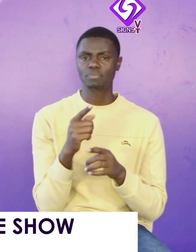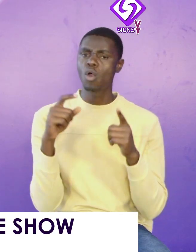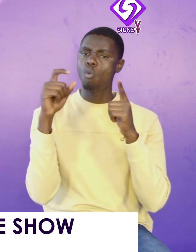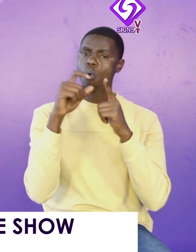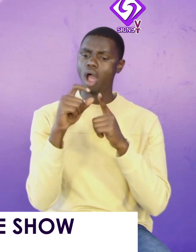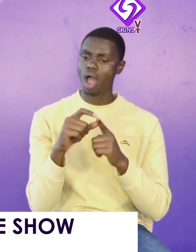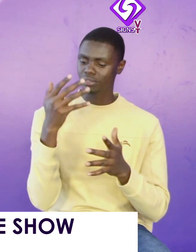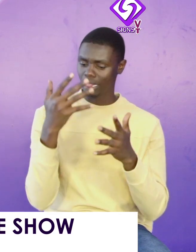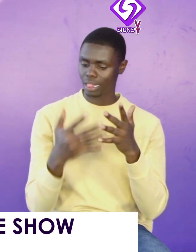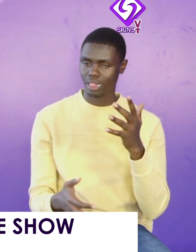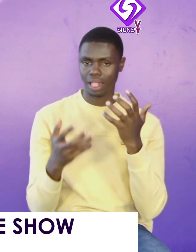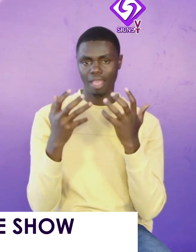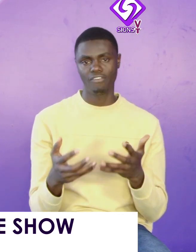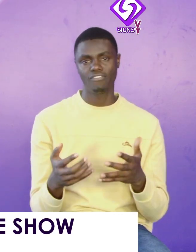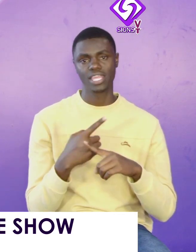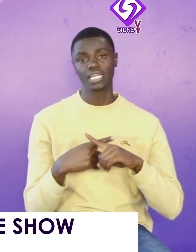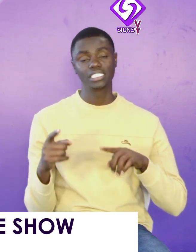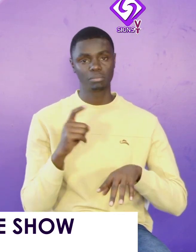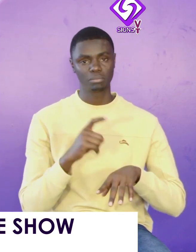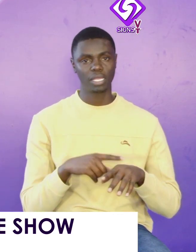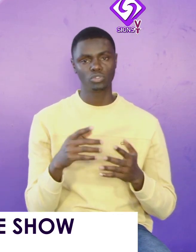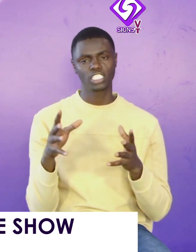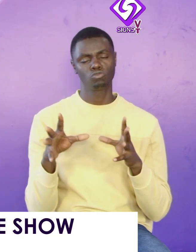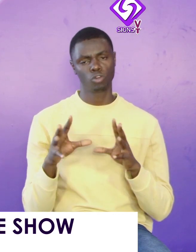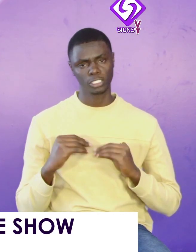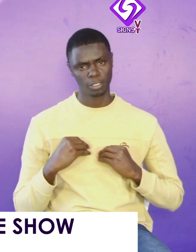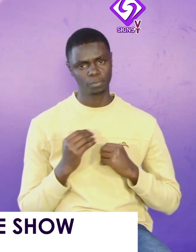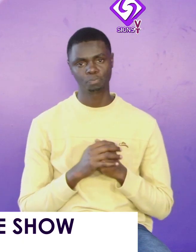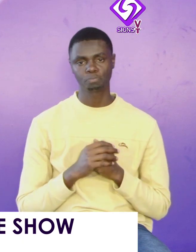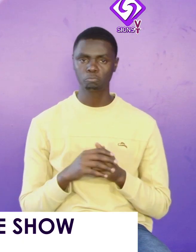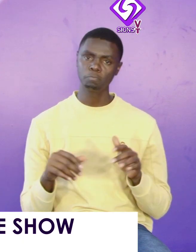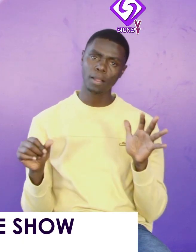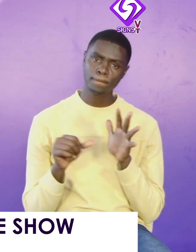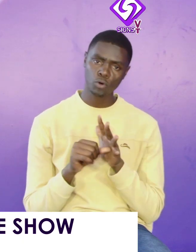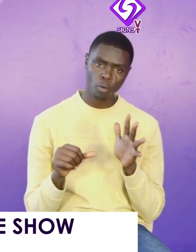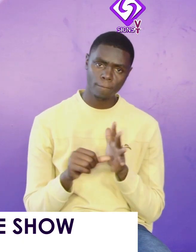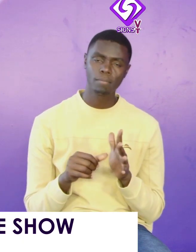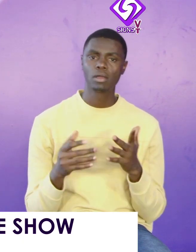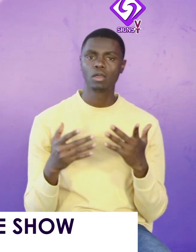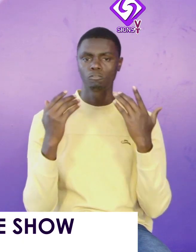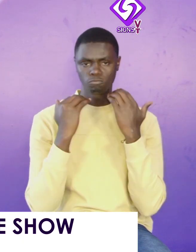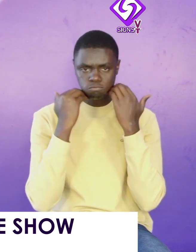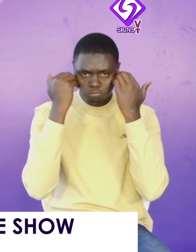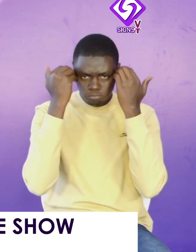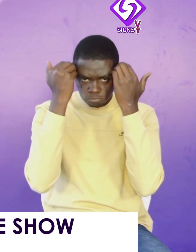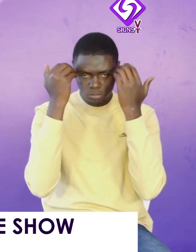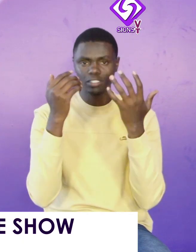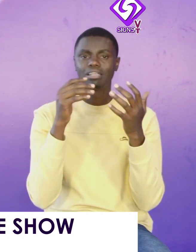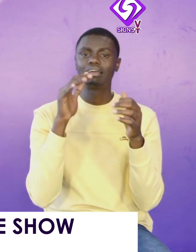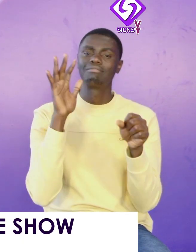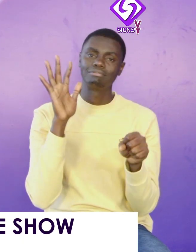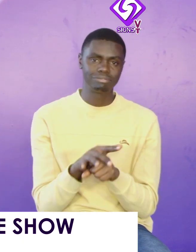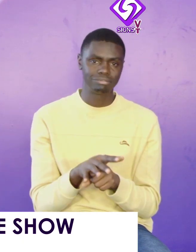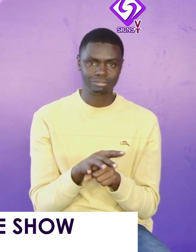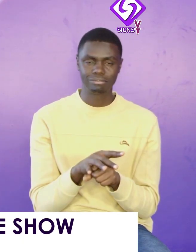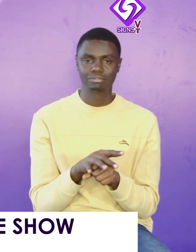heavy. Sometimes you just need to take it, because problems of depression are solved,